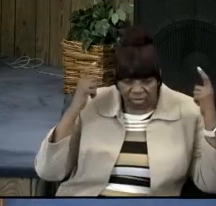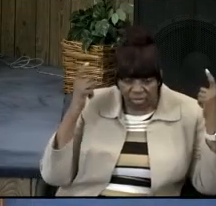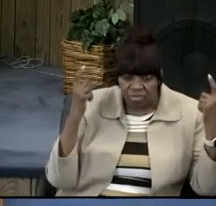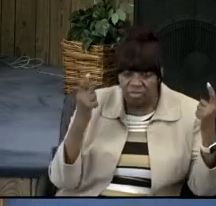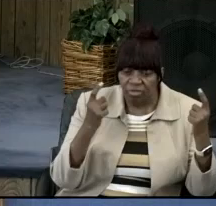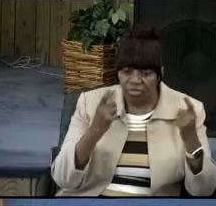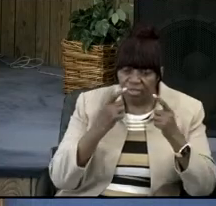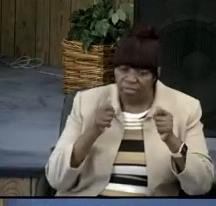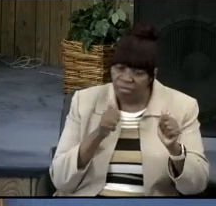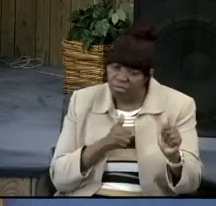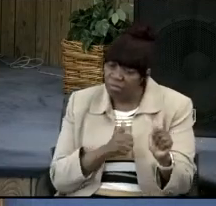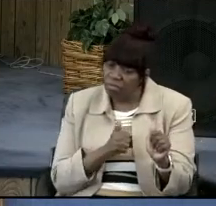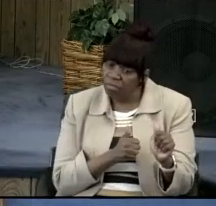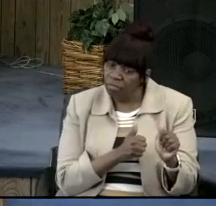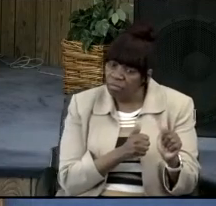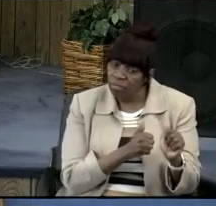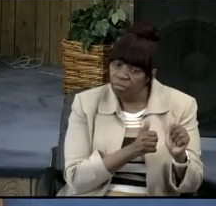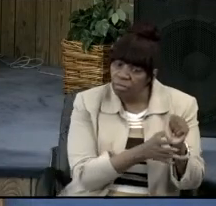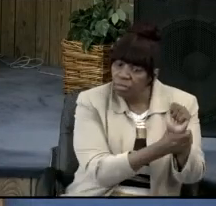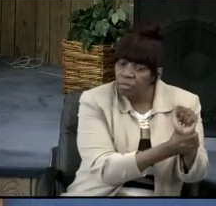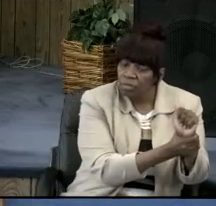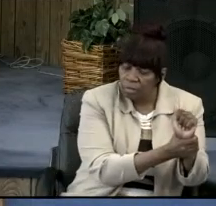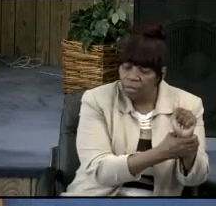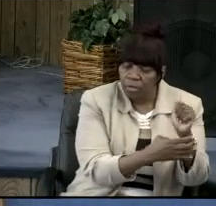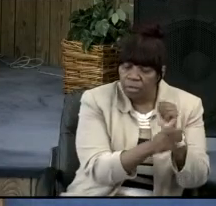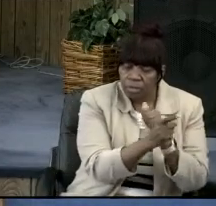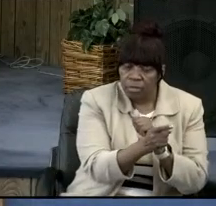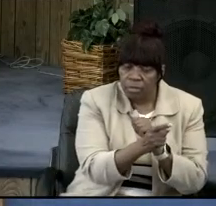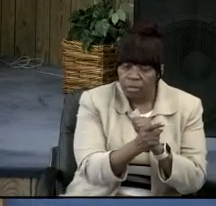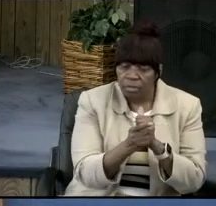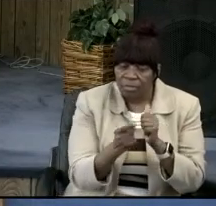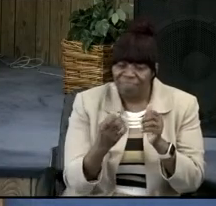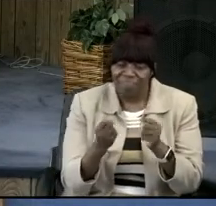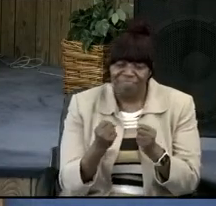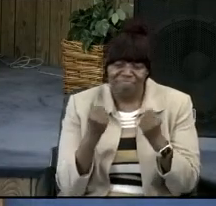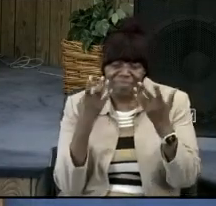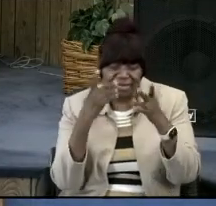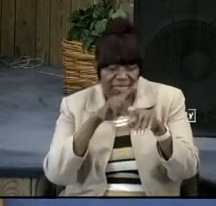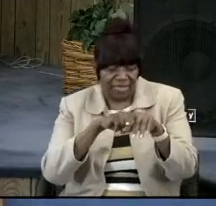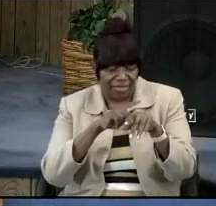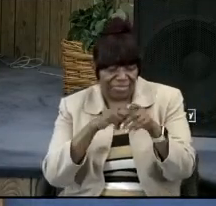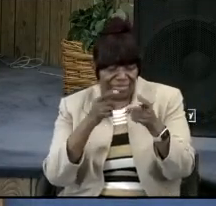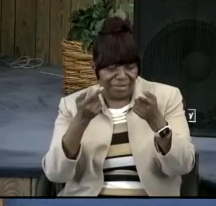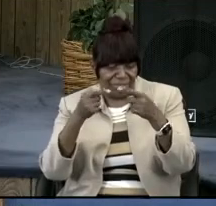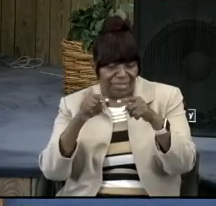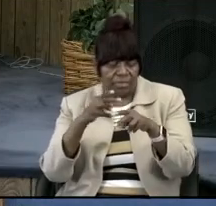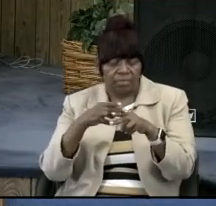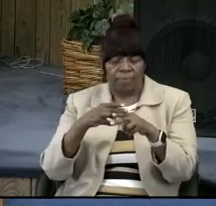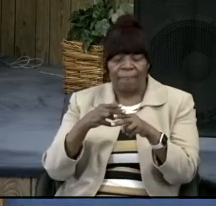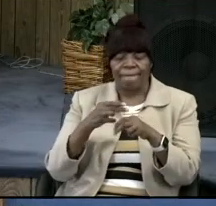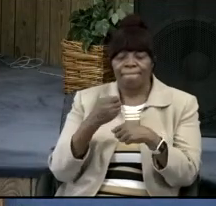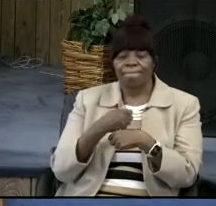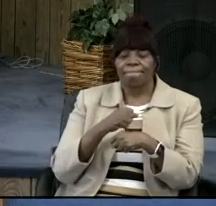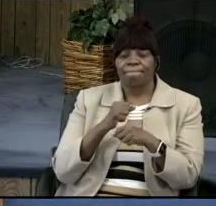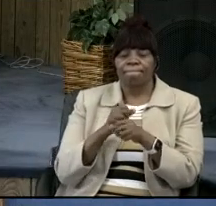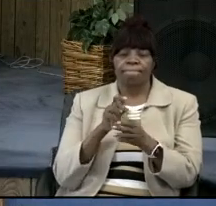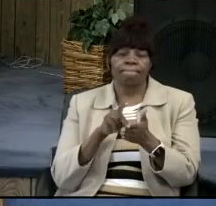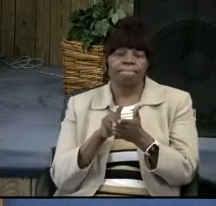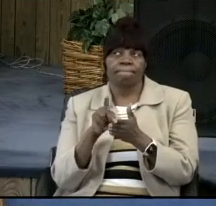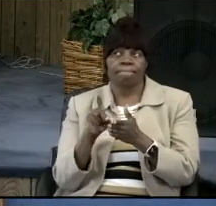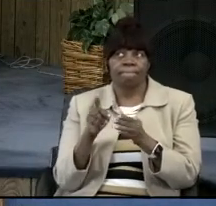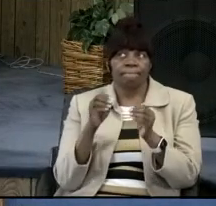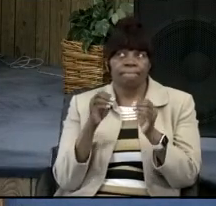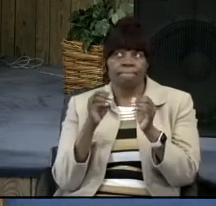you. It's going to get you sooner or later. And a lot of times it's sooner than later. And it causes you to pay more than